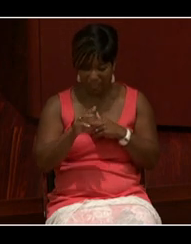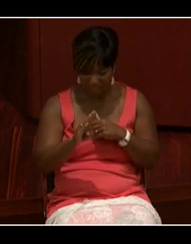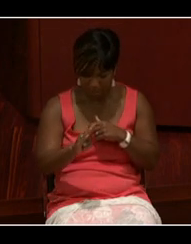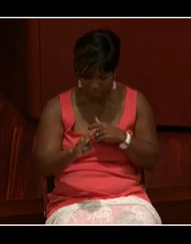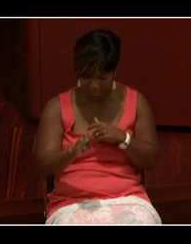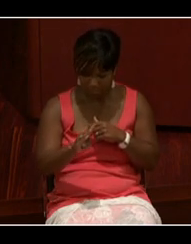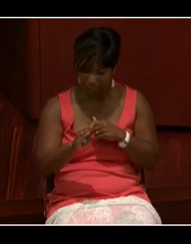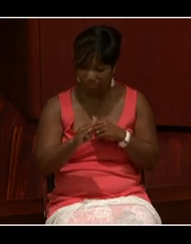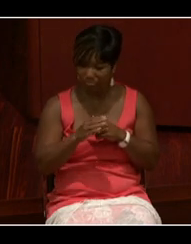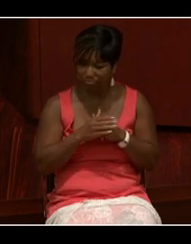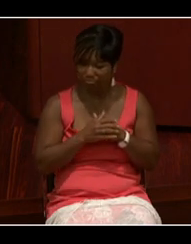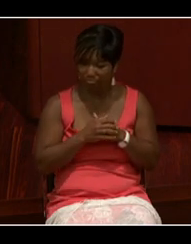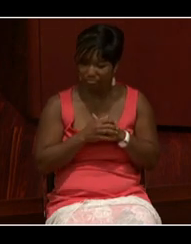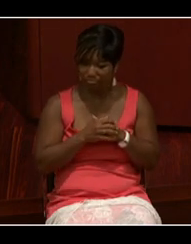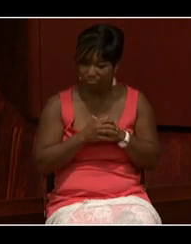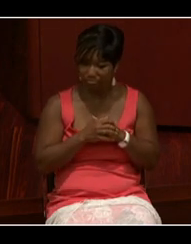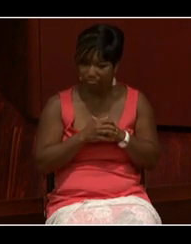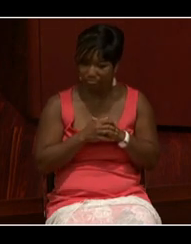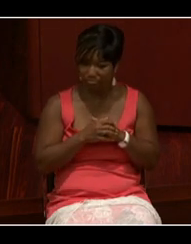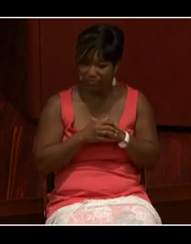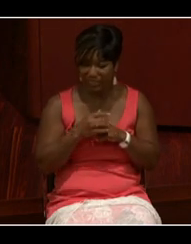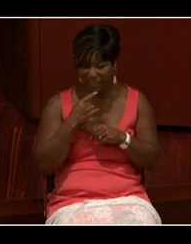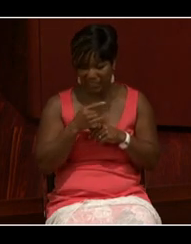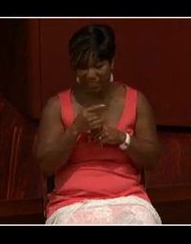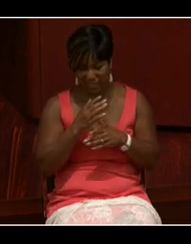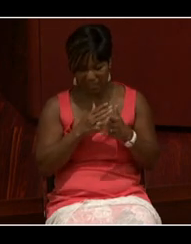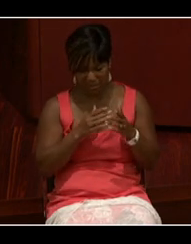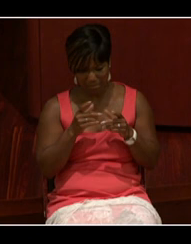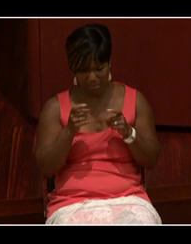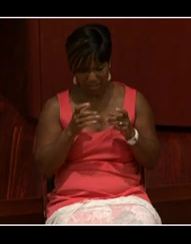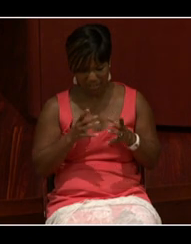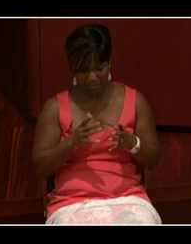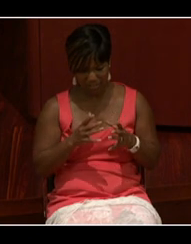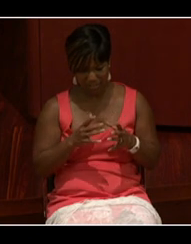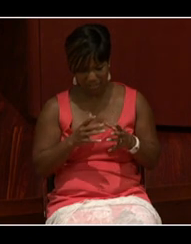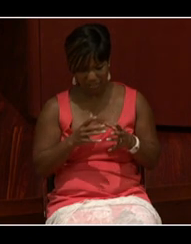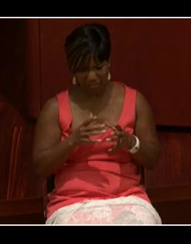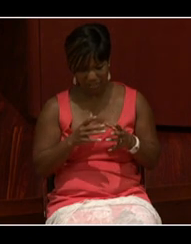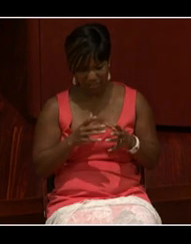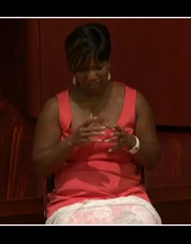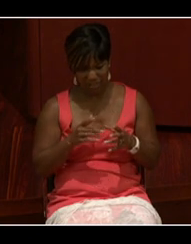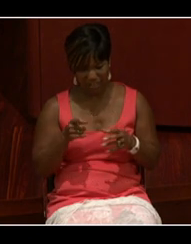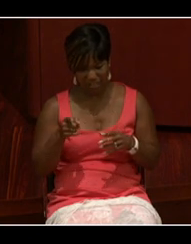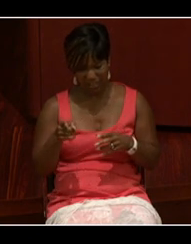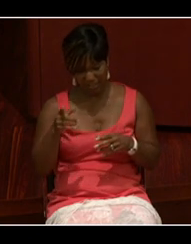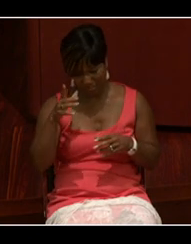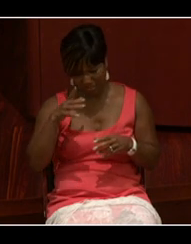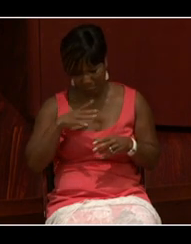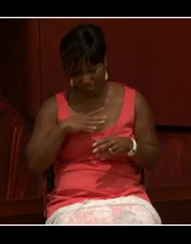job, he said that, quote, "But some manager told her that to bob her schnozzle was